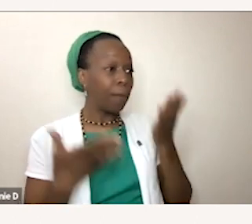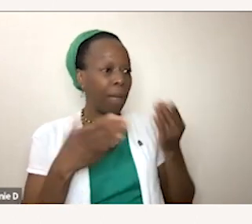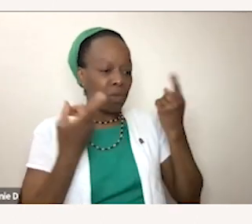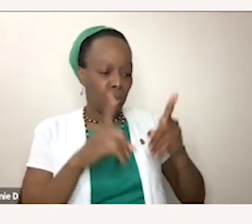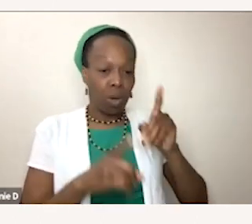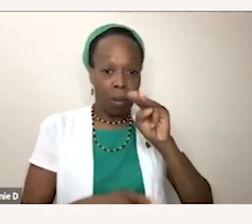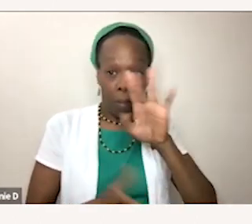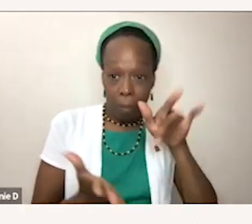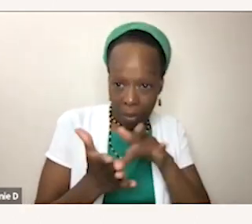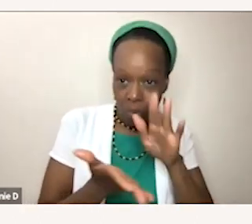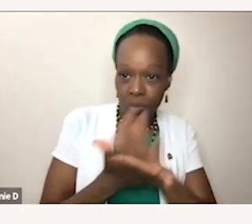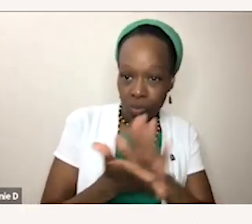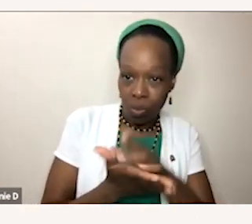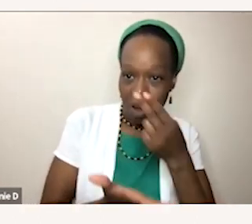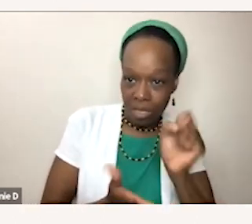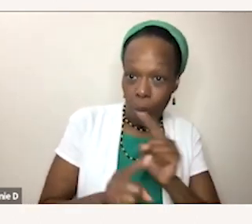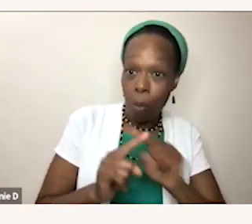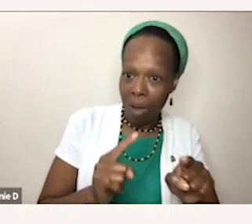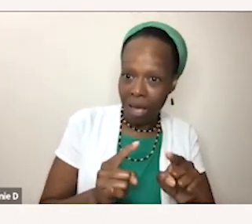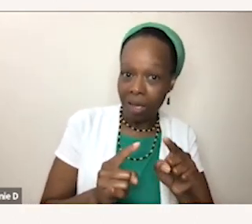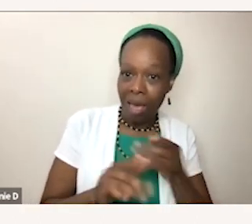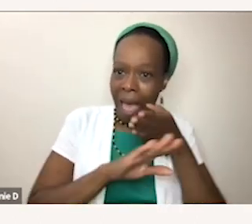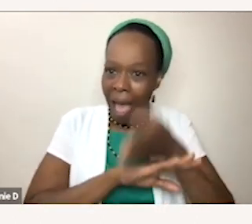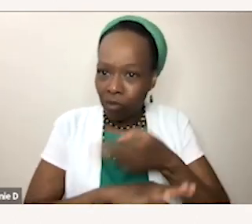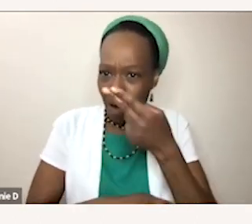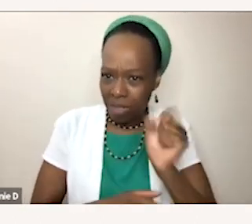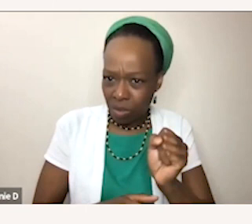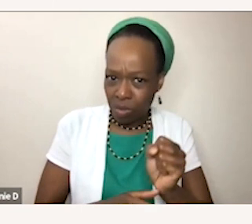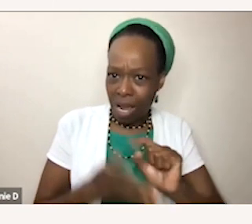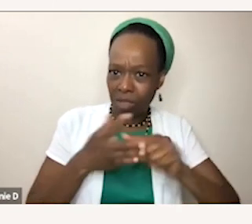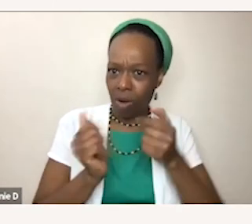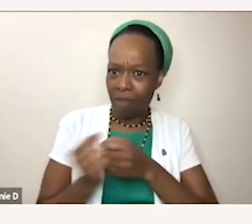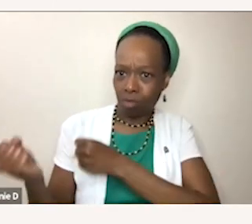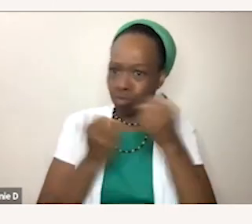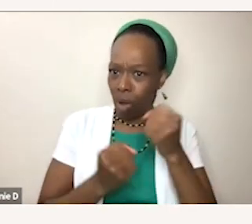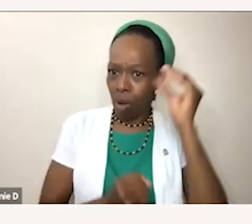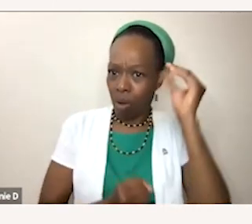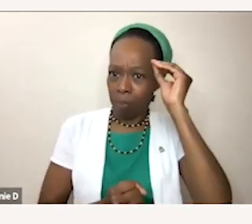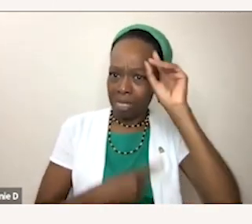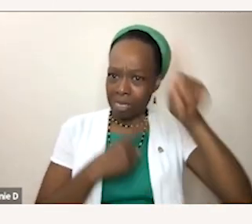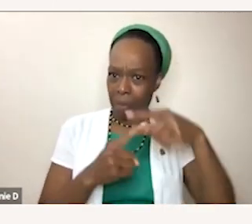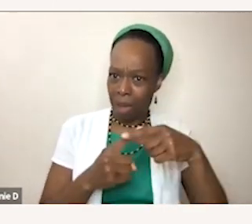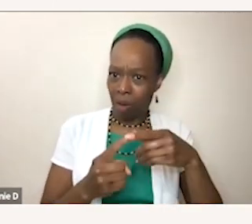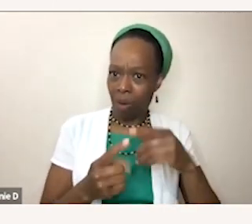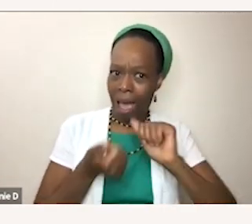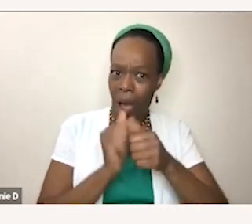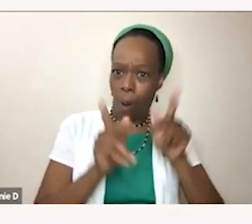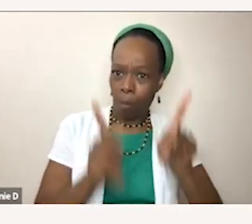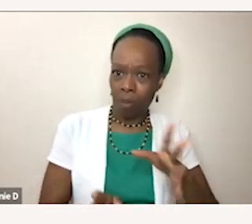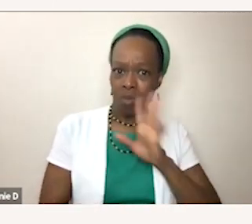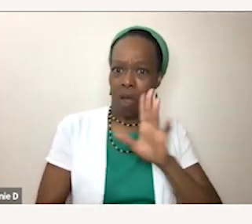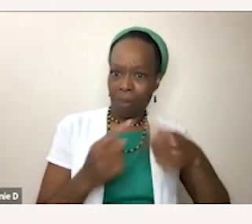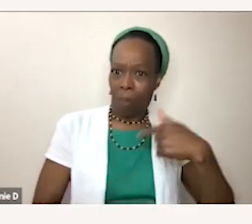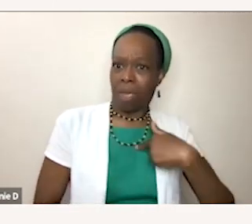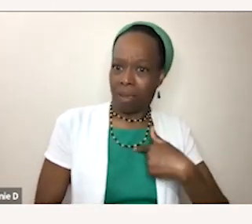as I got older, of course, I began to have pretty strong opinions about those topics. And odds are